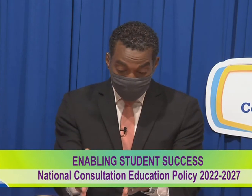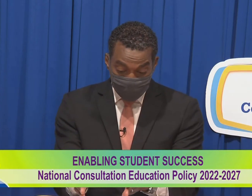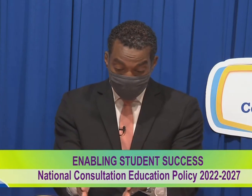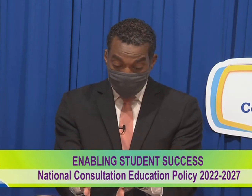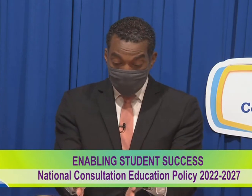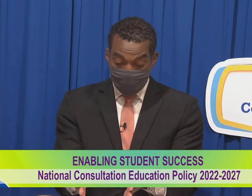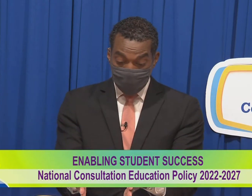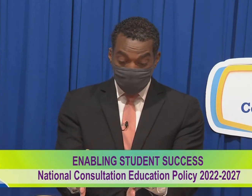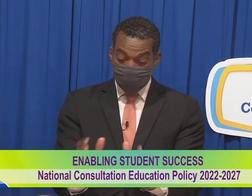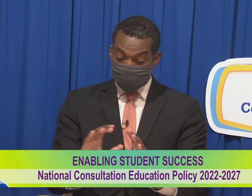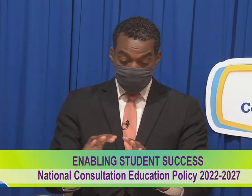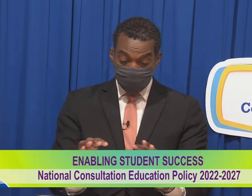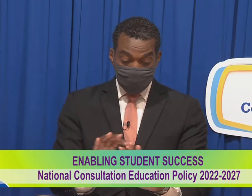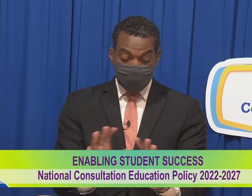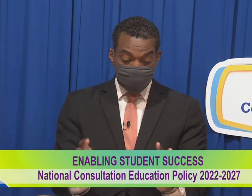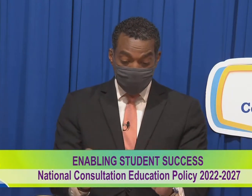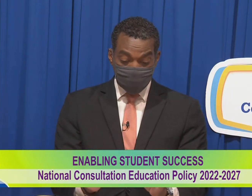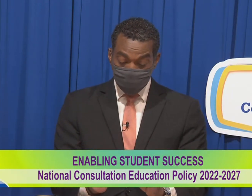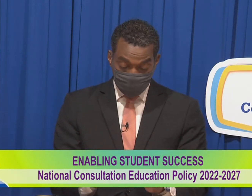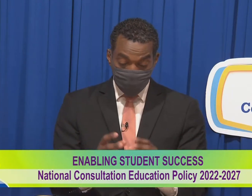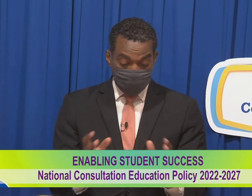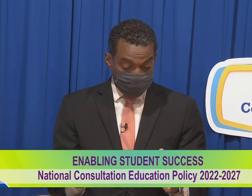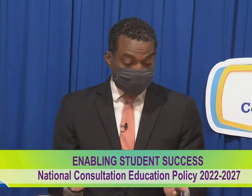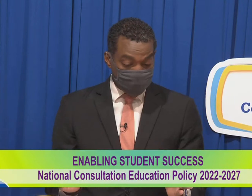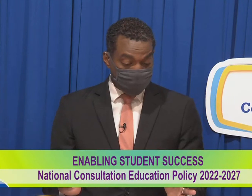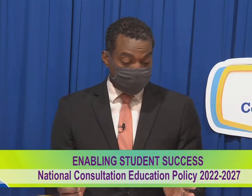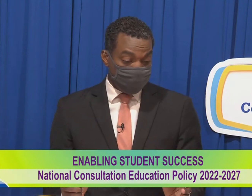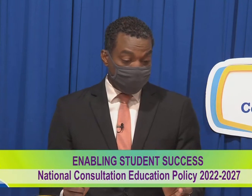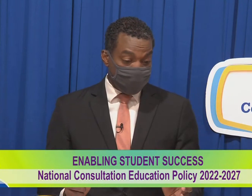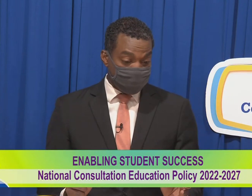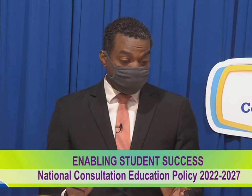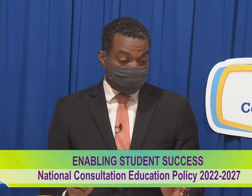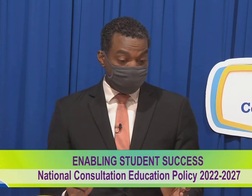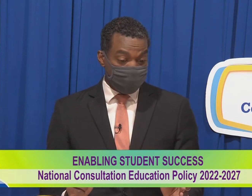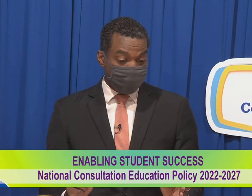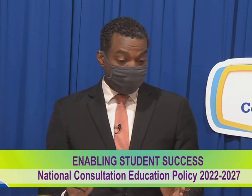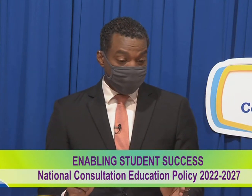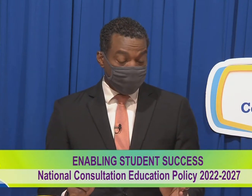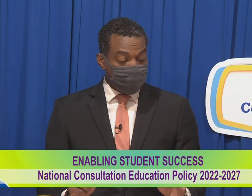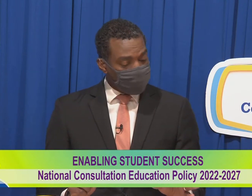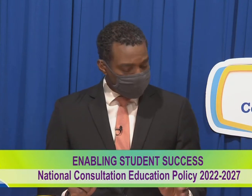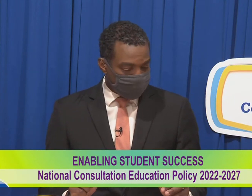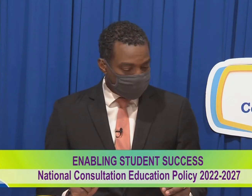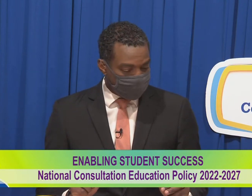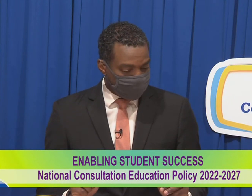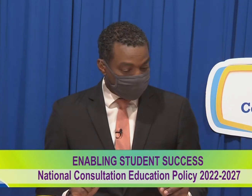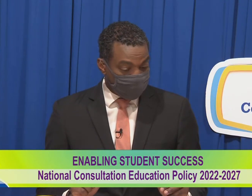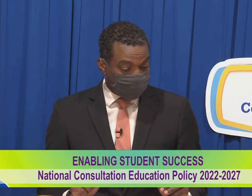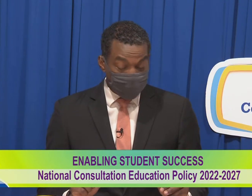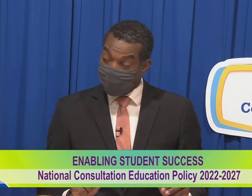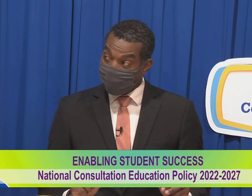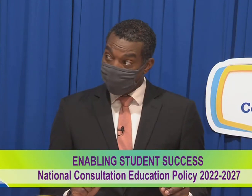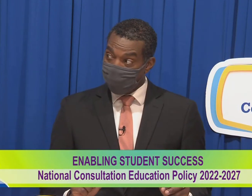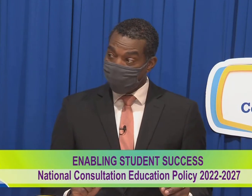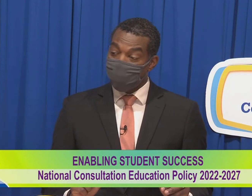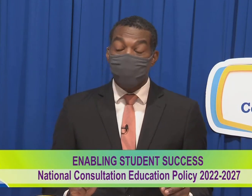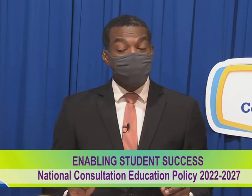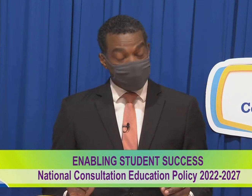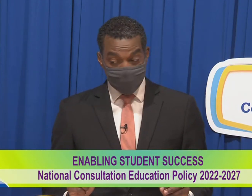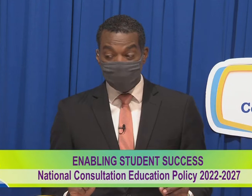No, really in a book, black and white, really is really, as opposed to really